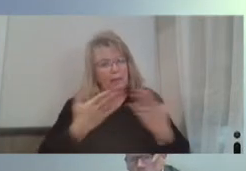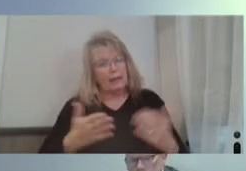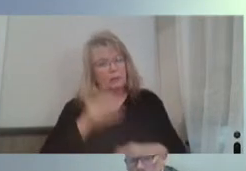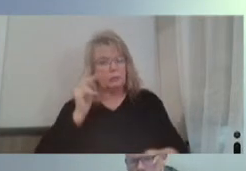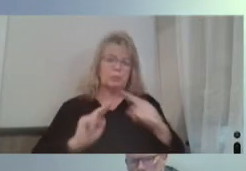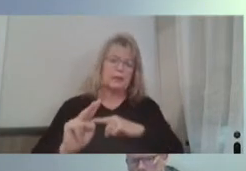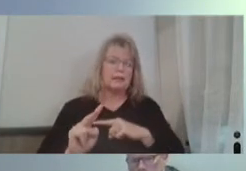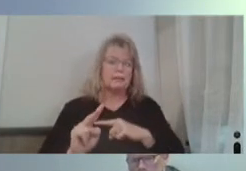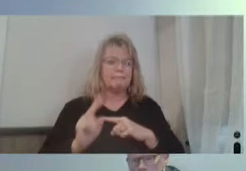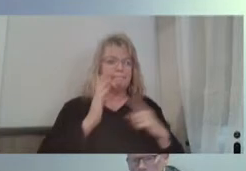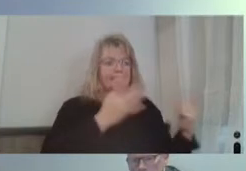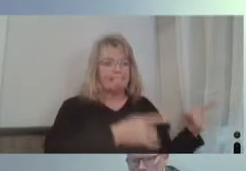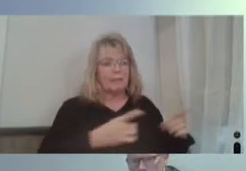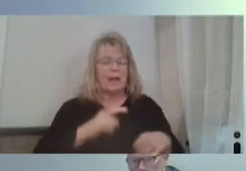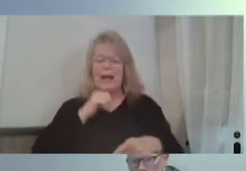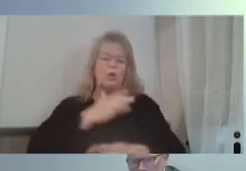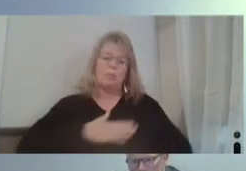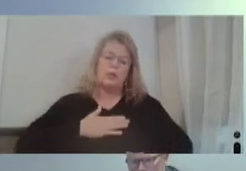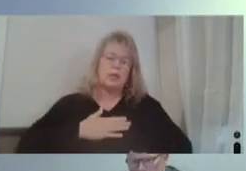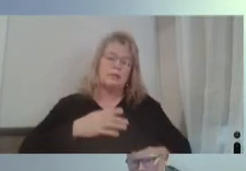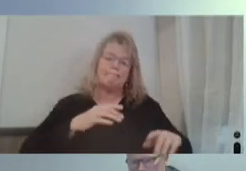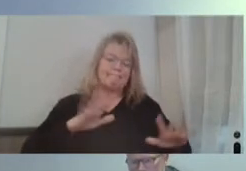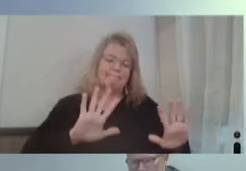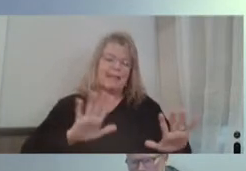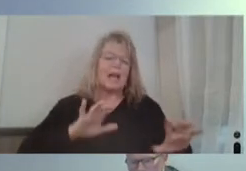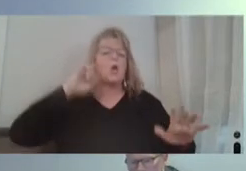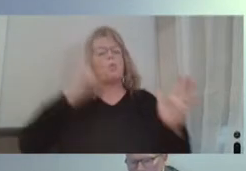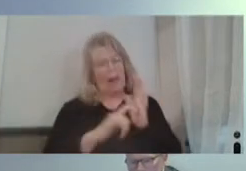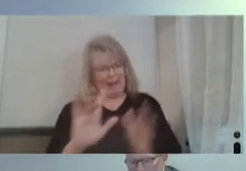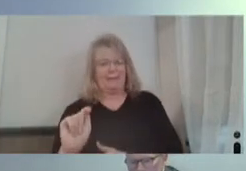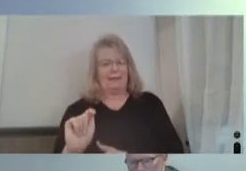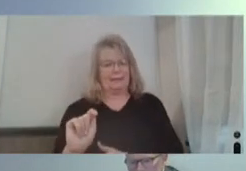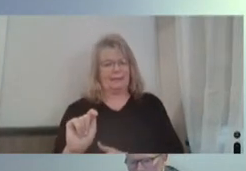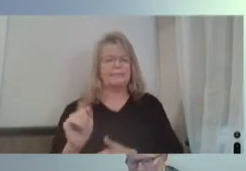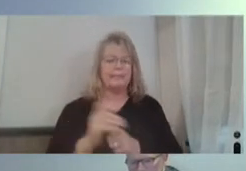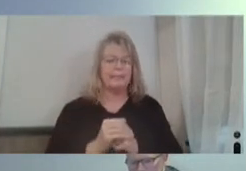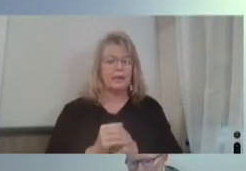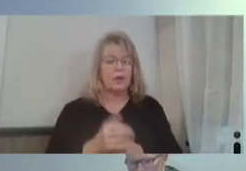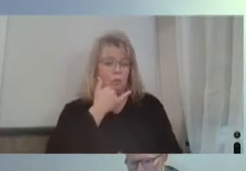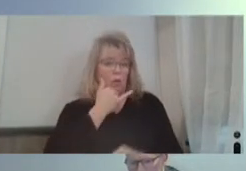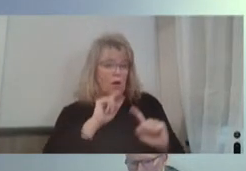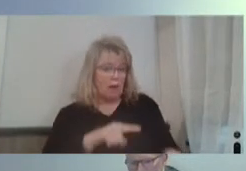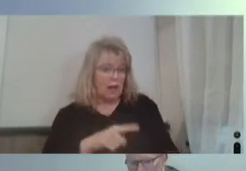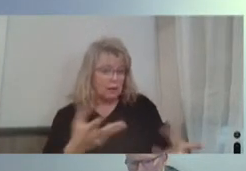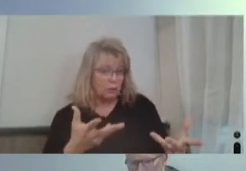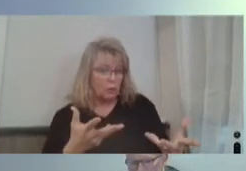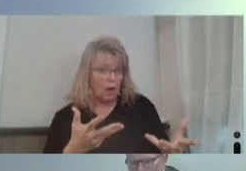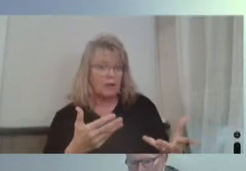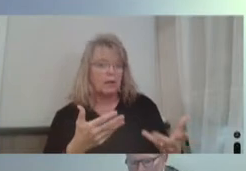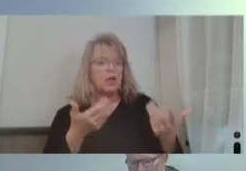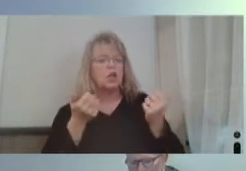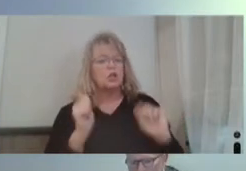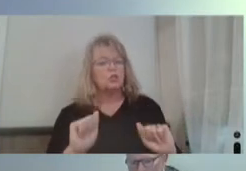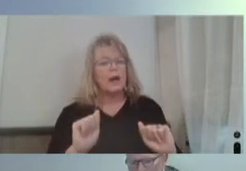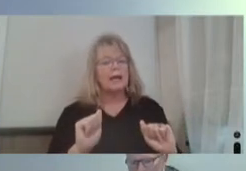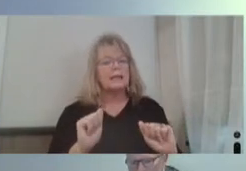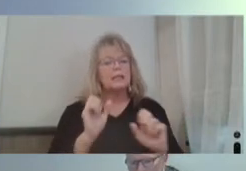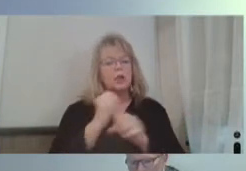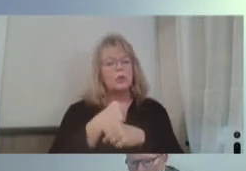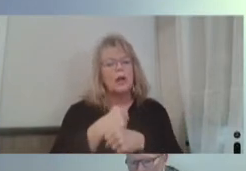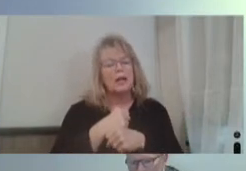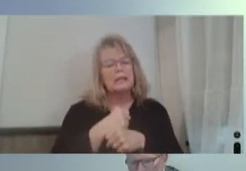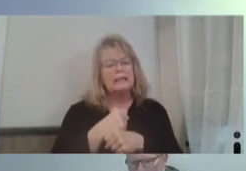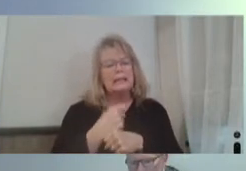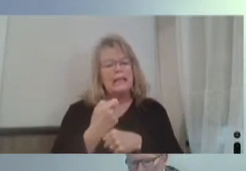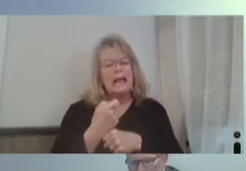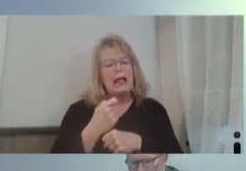fruition. I don't appreciate it, but I recognize it. And the wrong answer is to go and try to create, here's a little, you know, thread